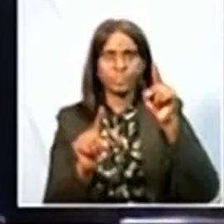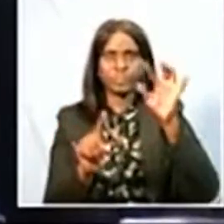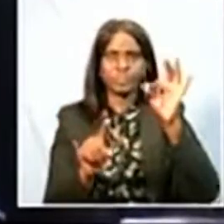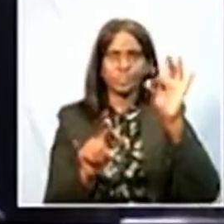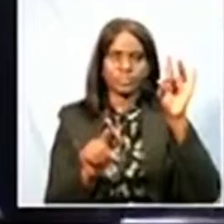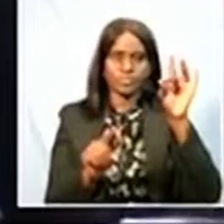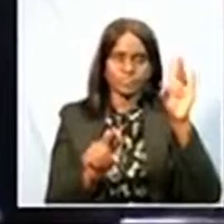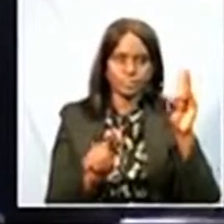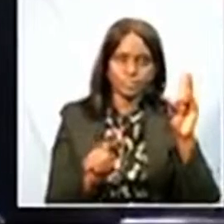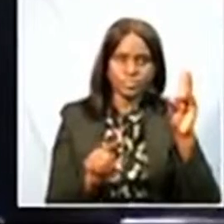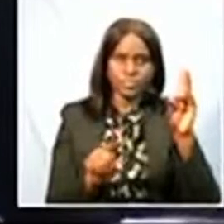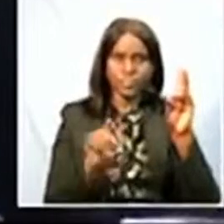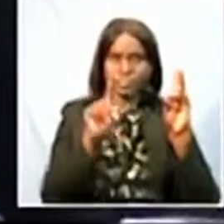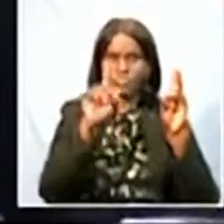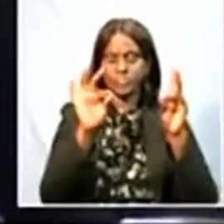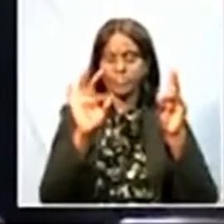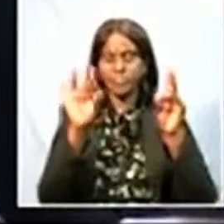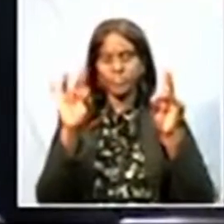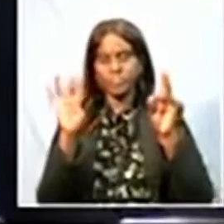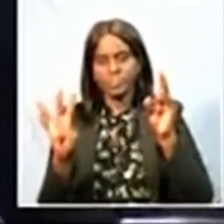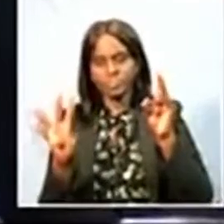1987, 1984,